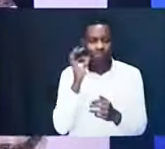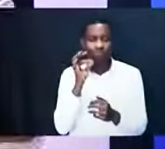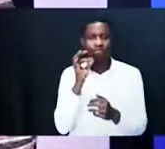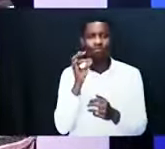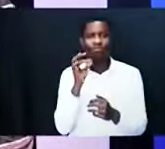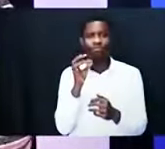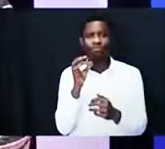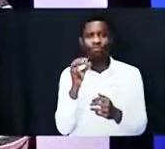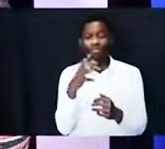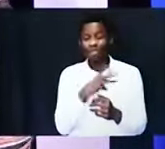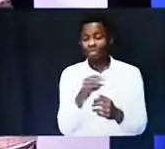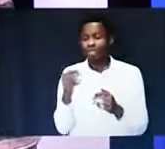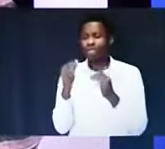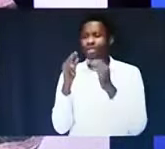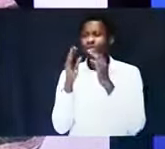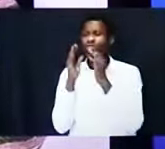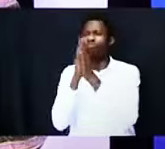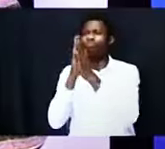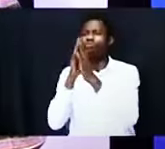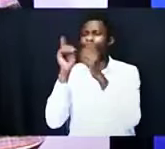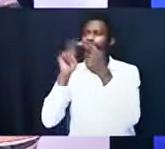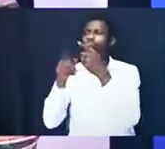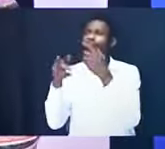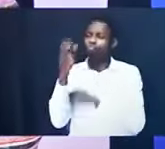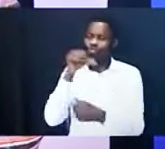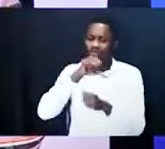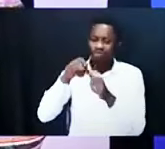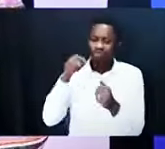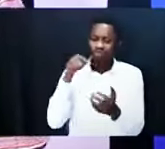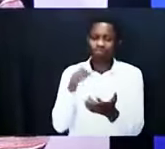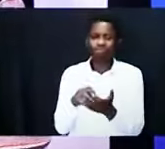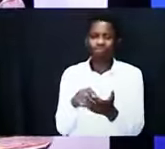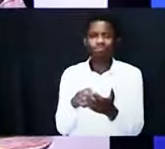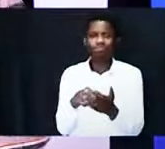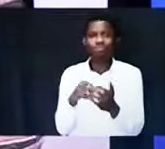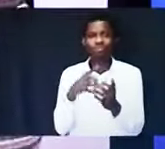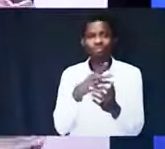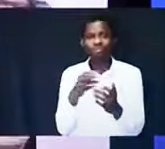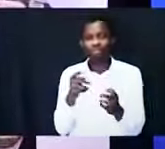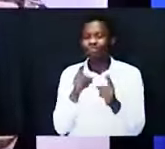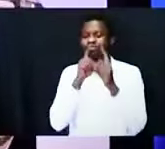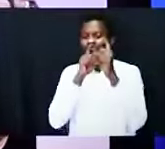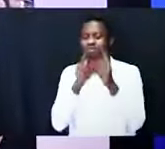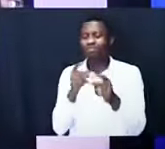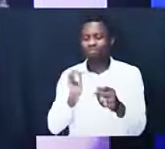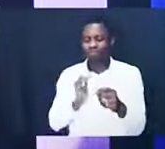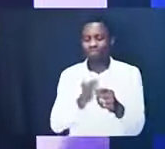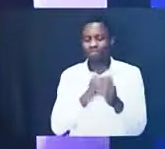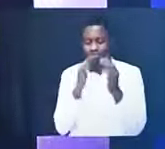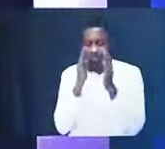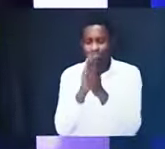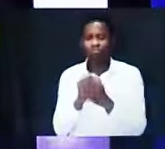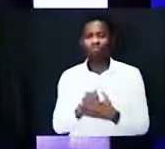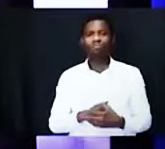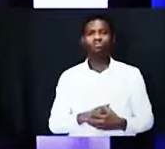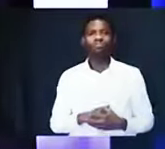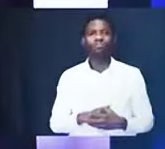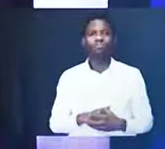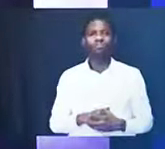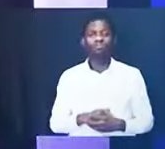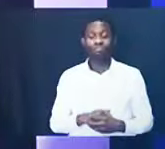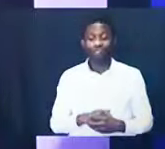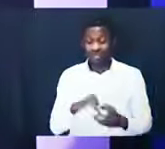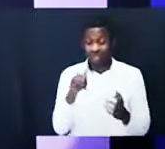and petitioned our God about this, and he answered our prayer. That is a man solid